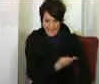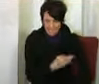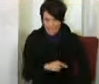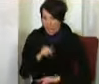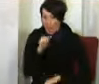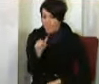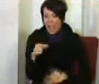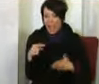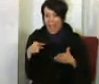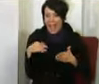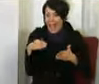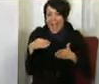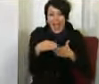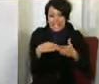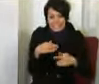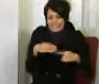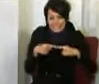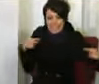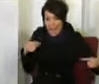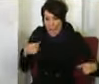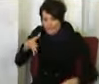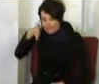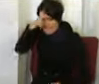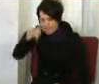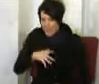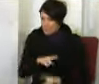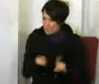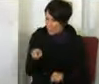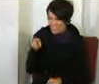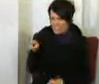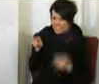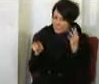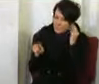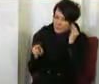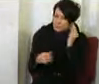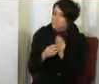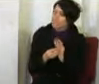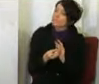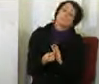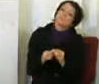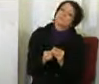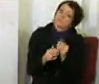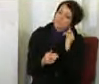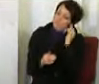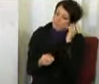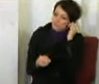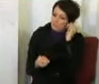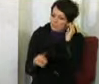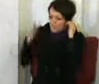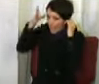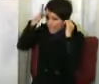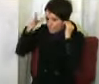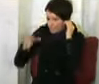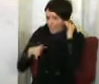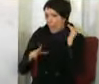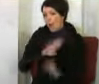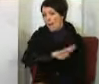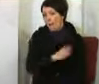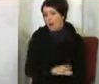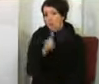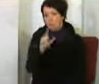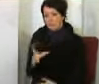very special about that kind of integrity and that kind of power, which really touched me. And